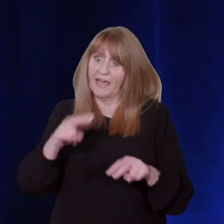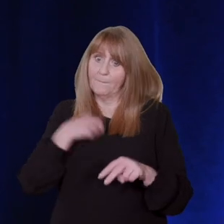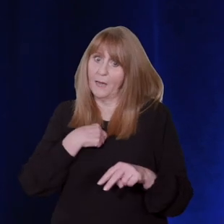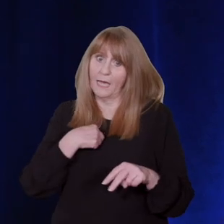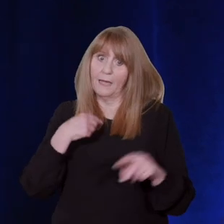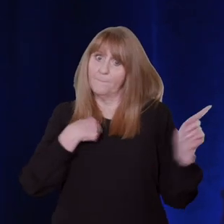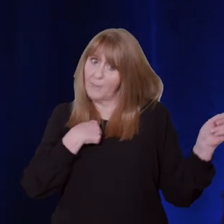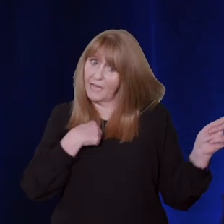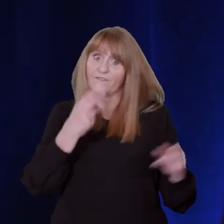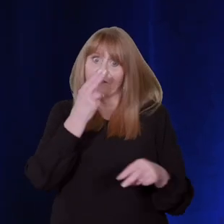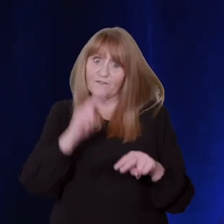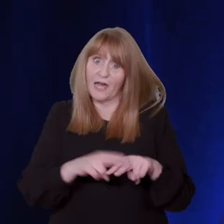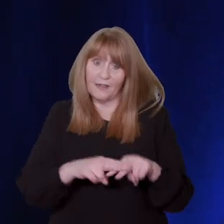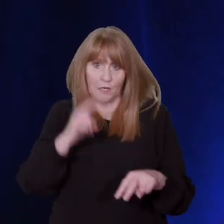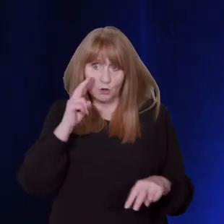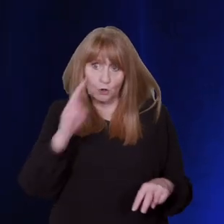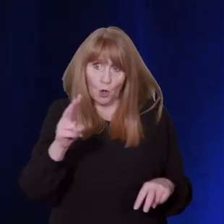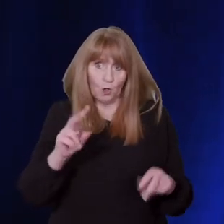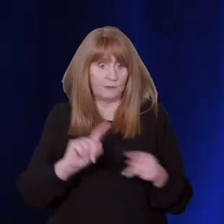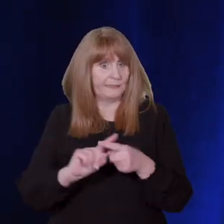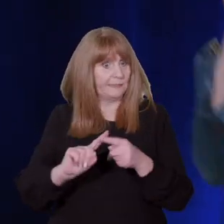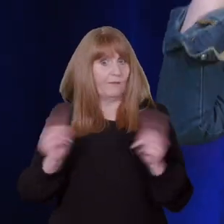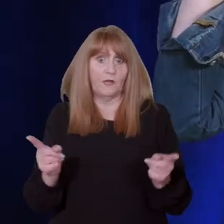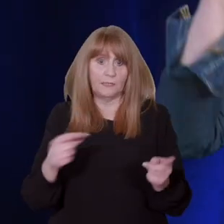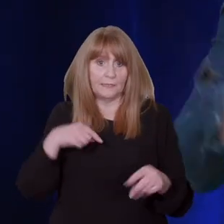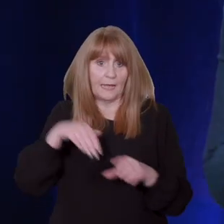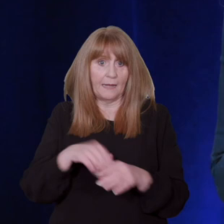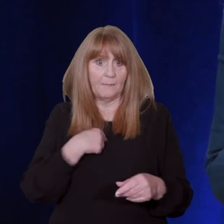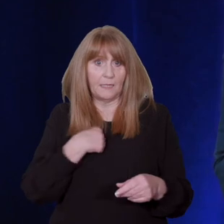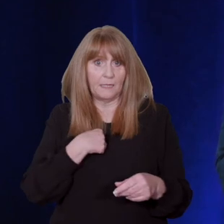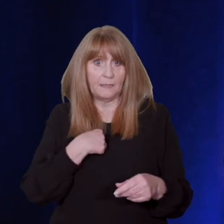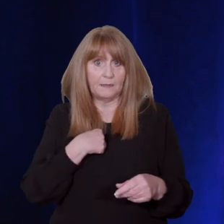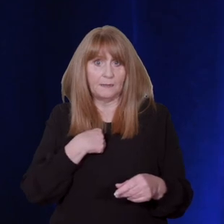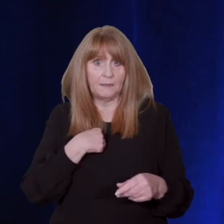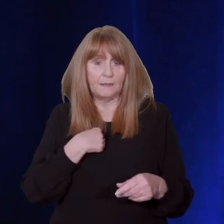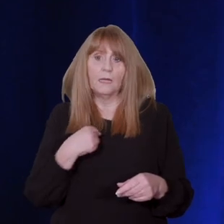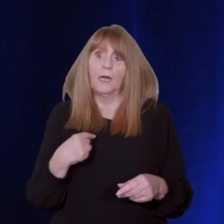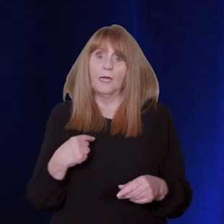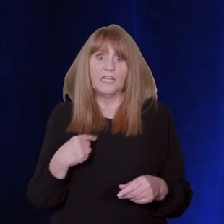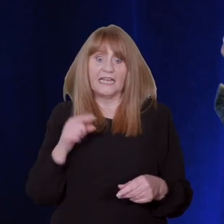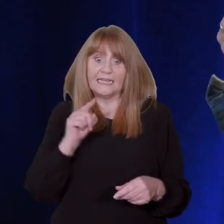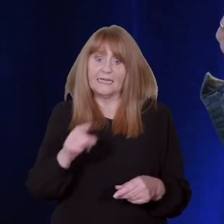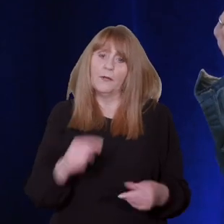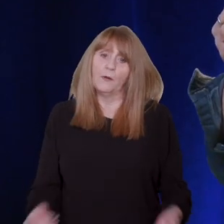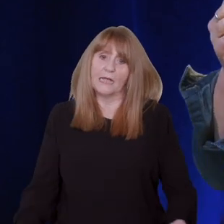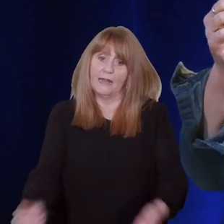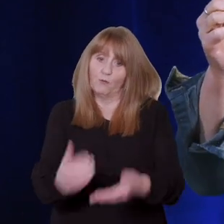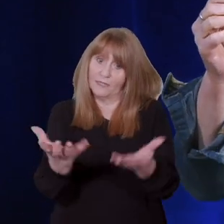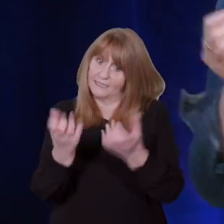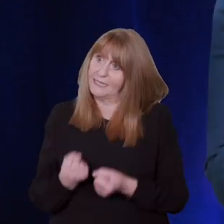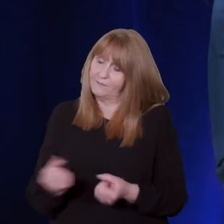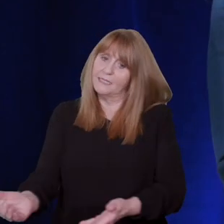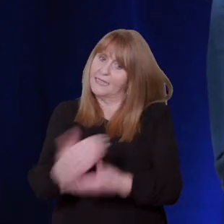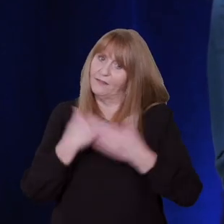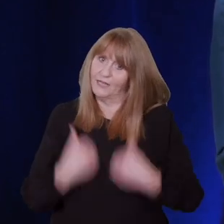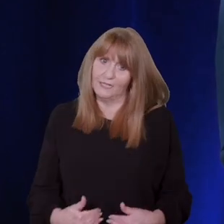because he knew I couldn't manufacture that. He did it. The Lord himself did that. But you know, this fourth